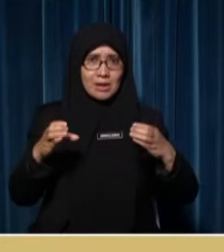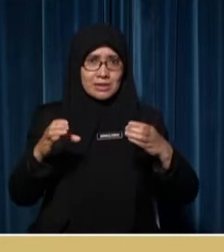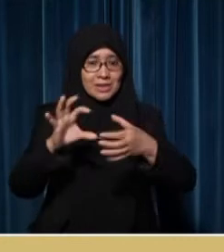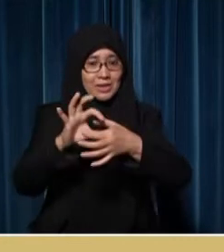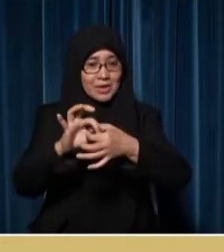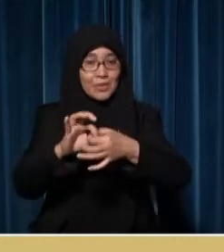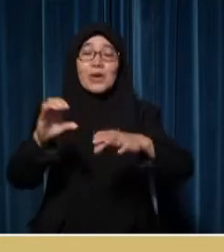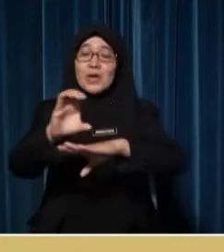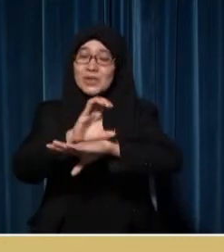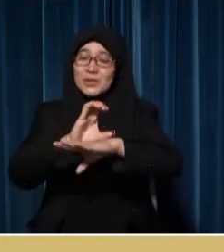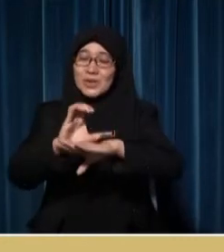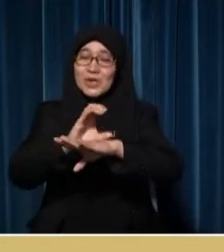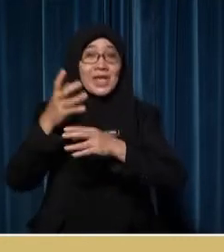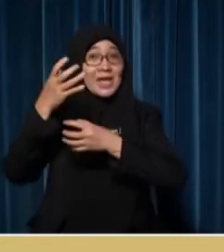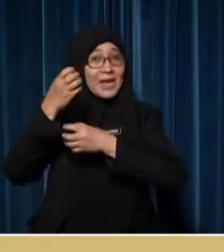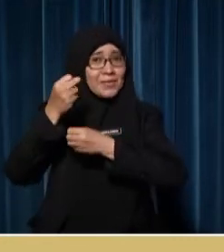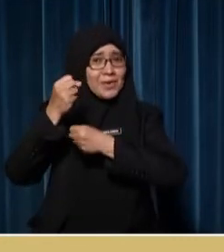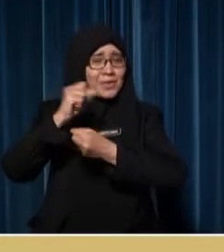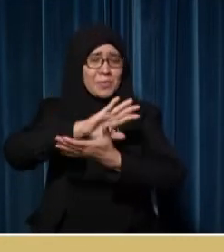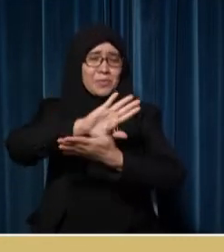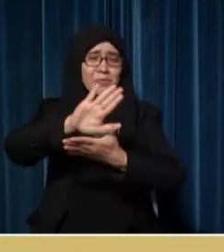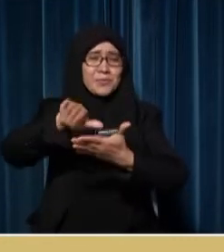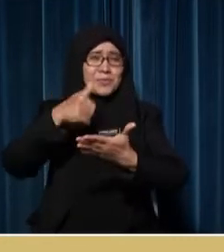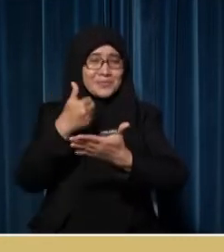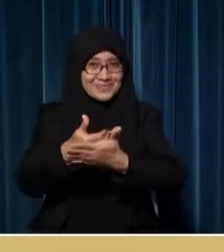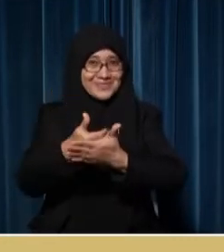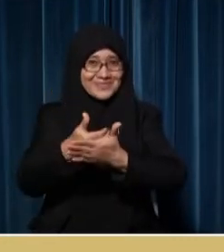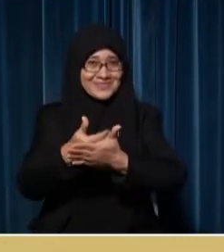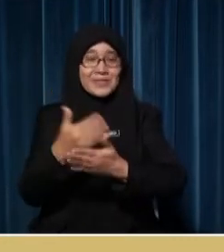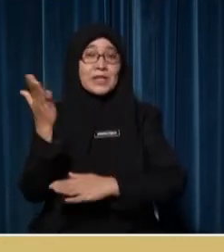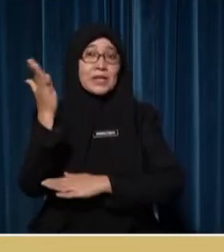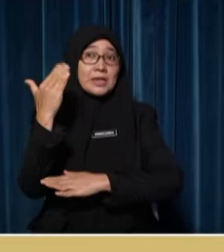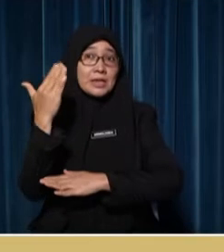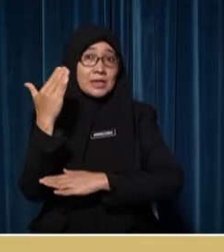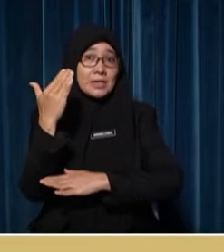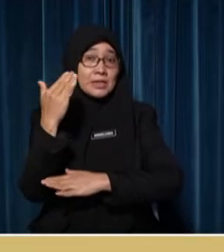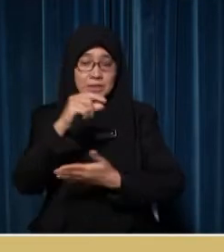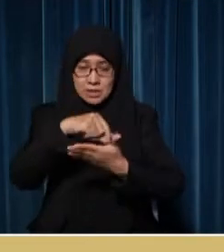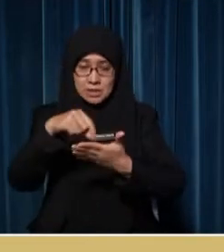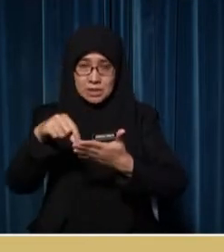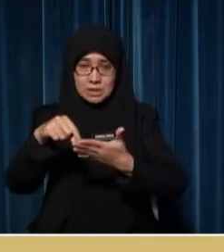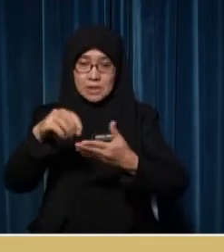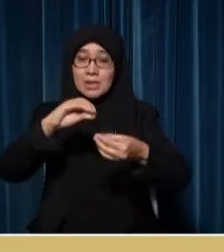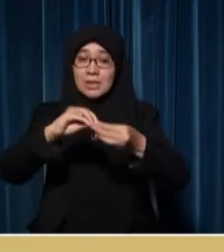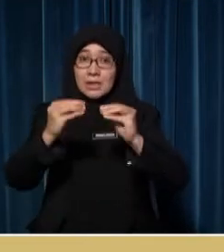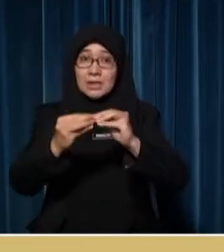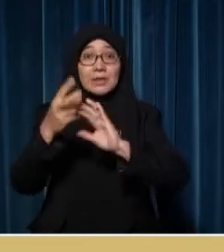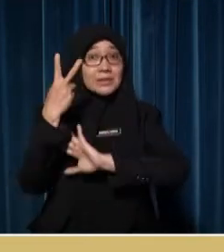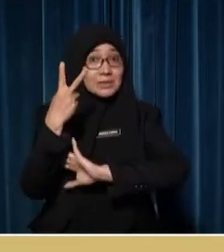of chocolate milk all together. Let's write the number 12.